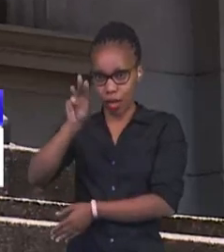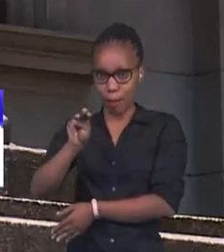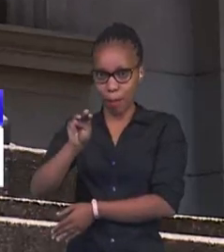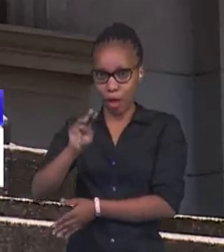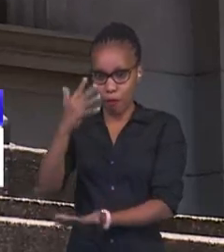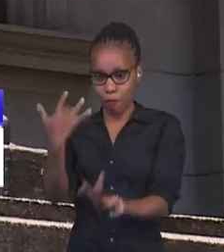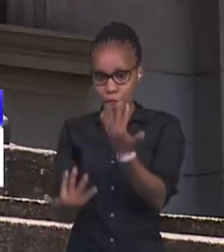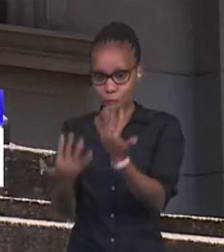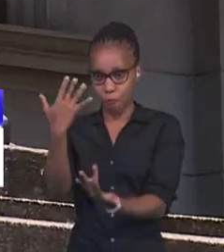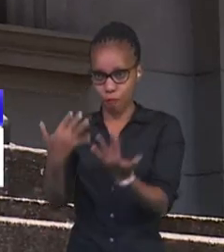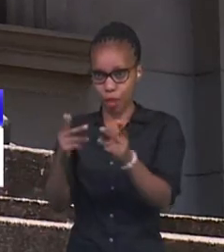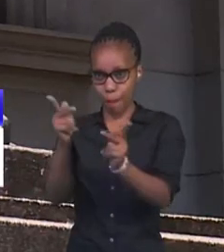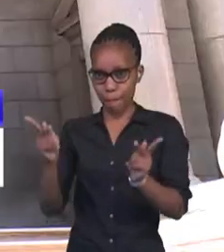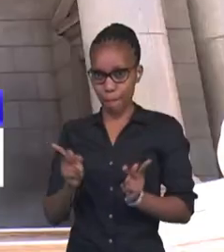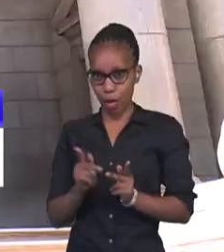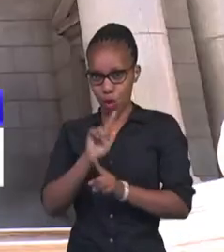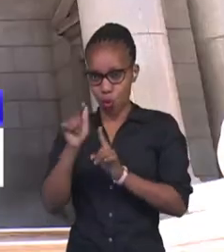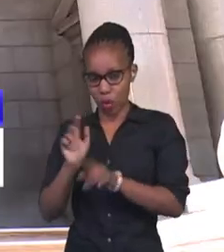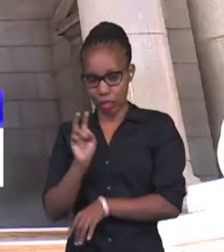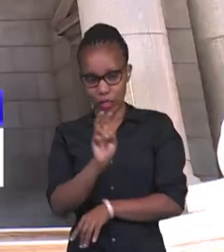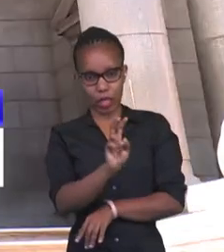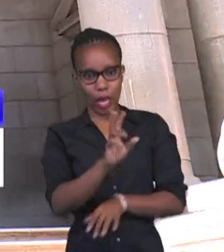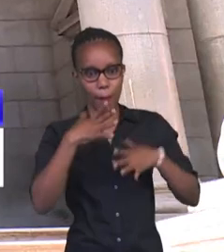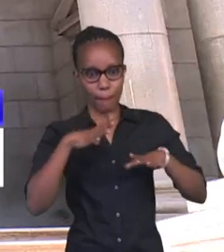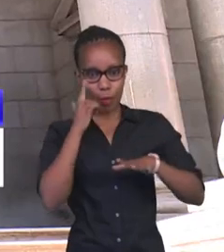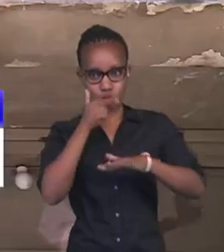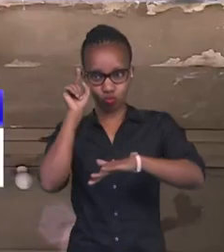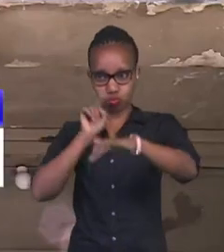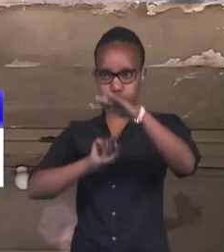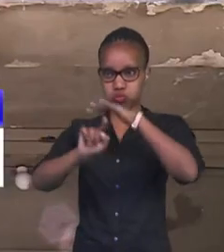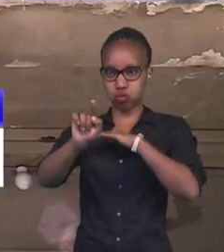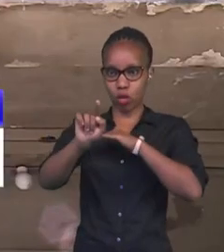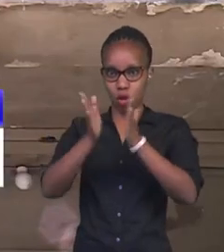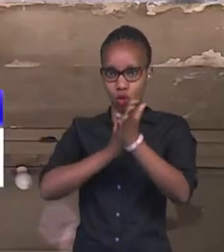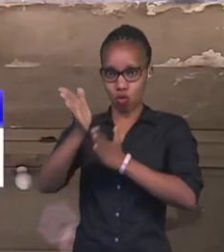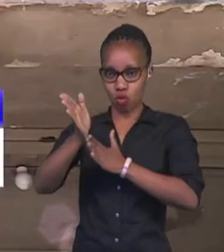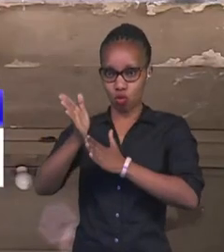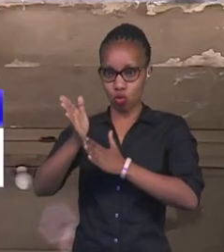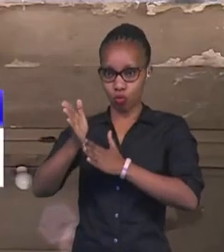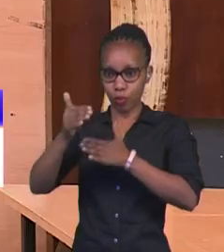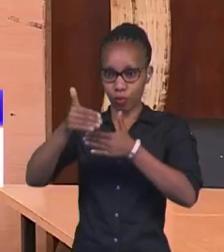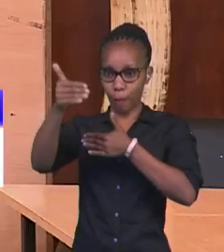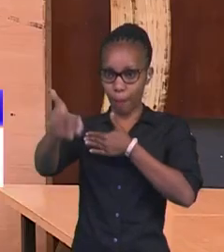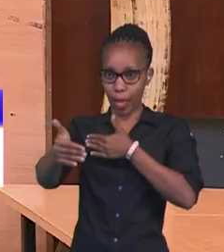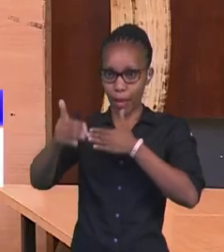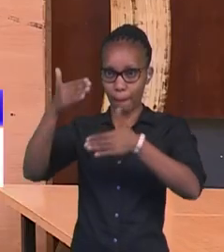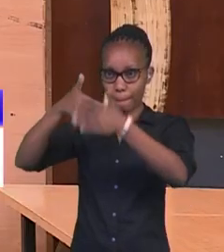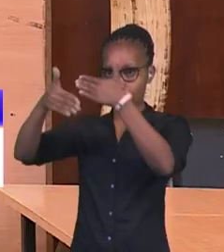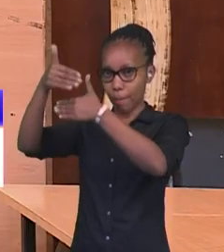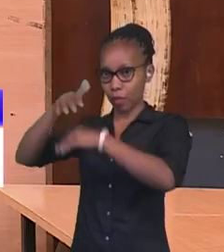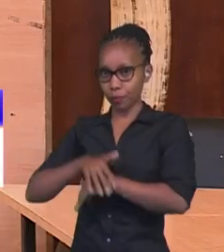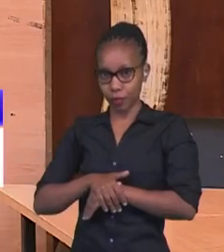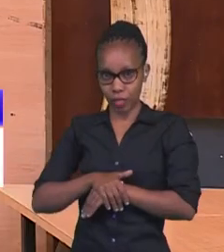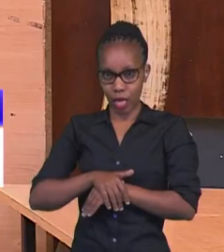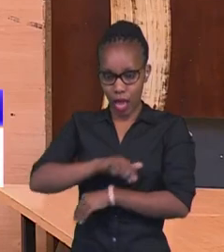fireplace, looking sternly down at all who come in the library through the frontispiece. And right before it are gigantic